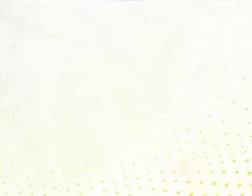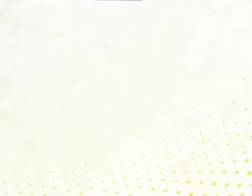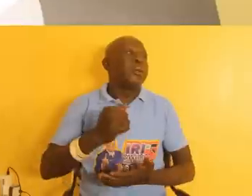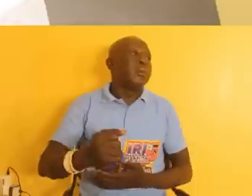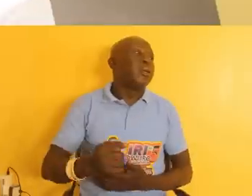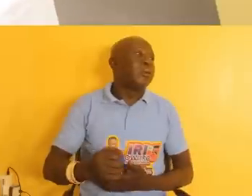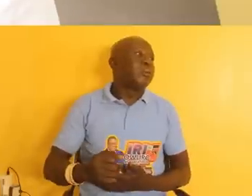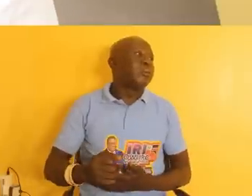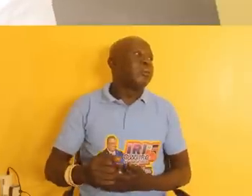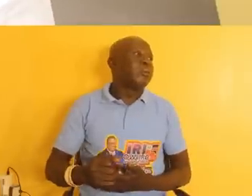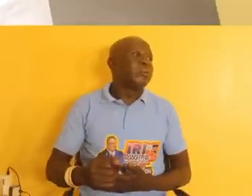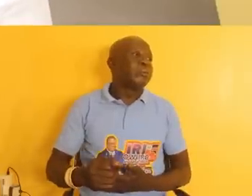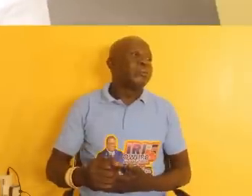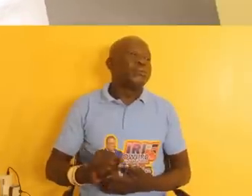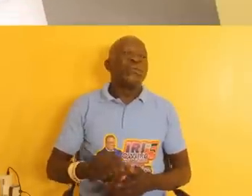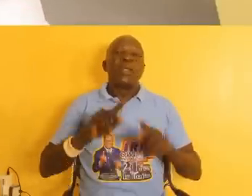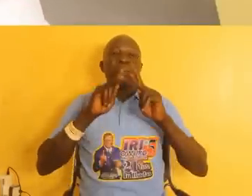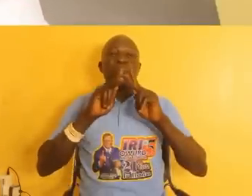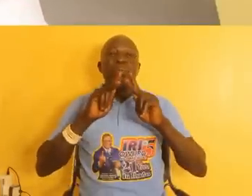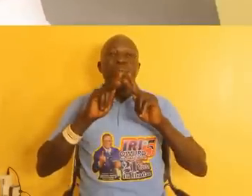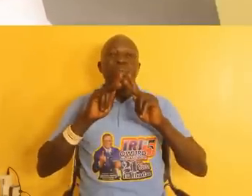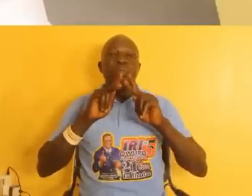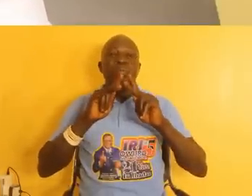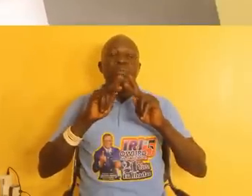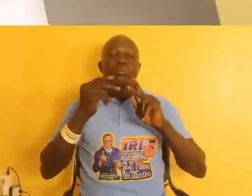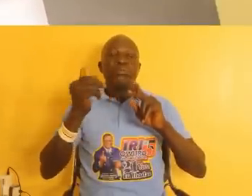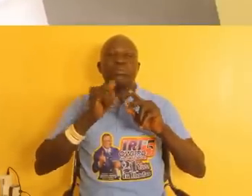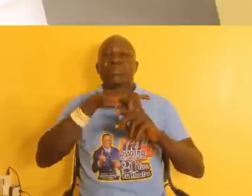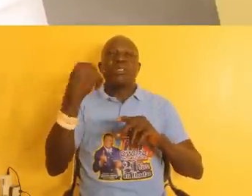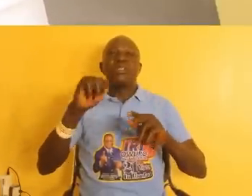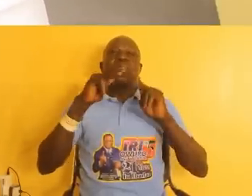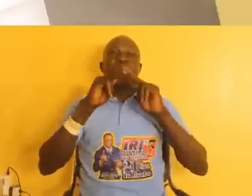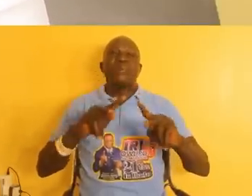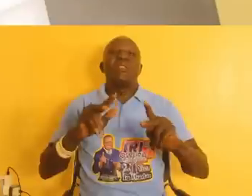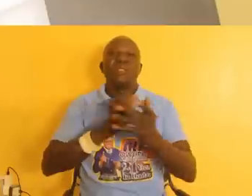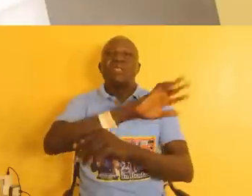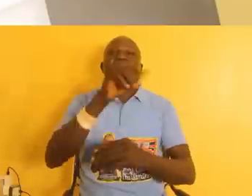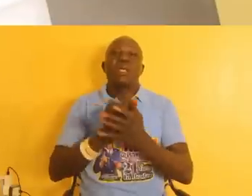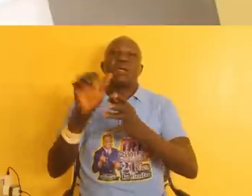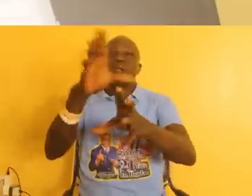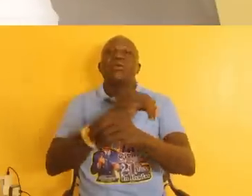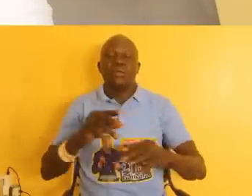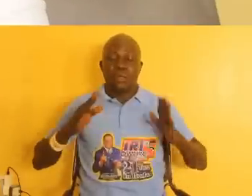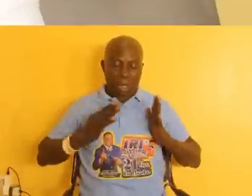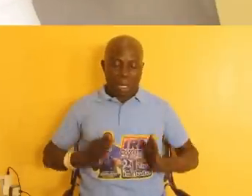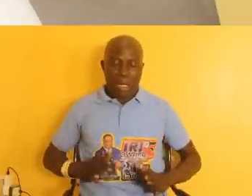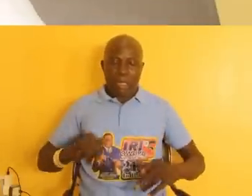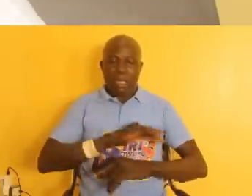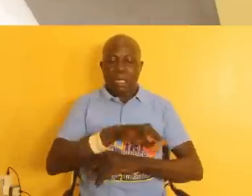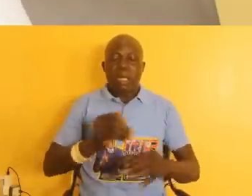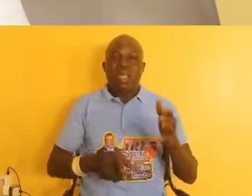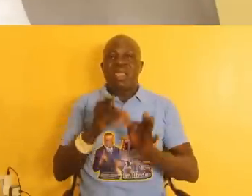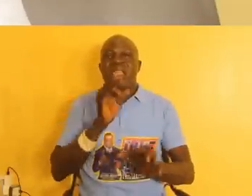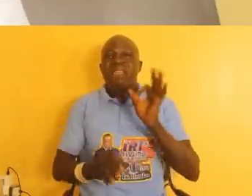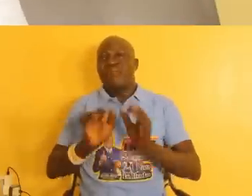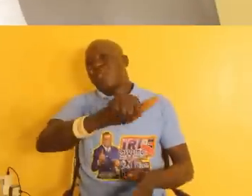adupe hey my lord alafia mo ni ogun oro peace is better to health be yan ba yin kankan ba